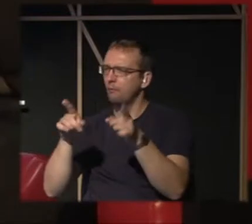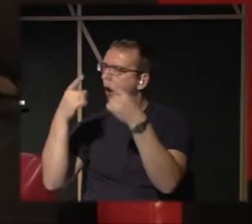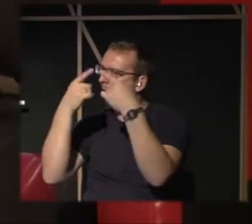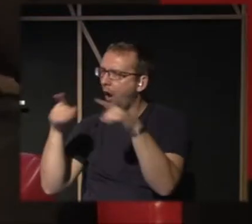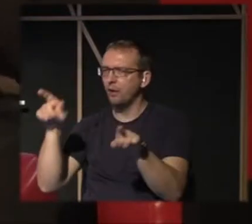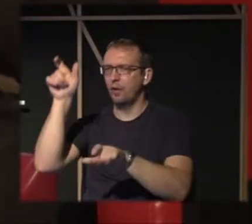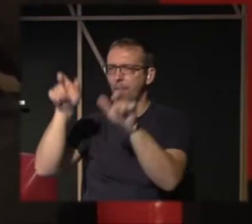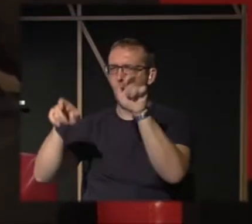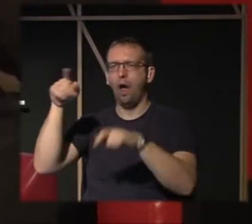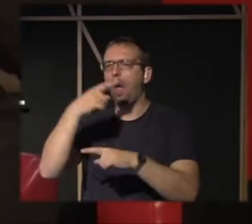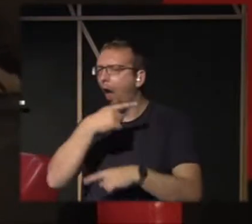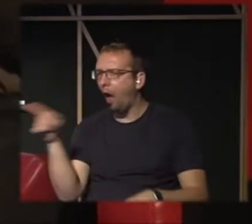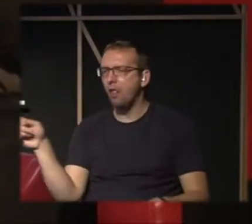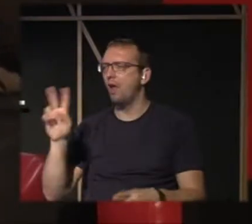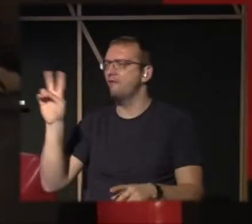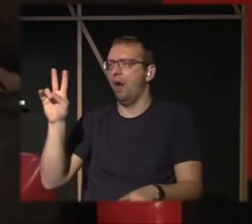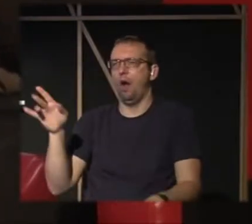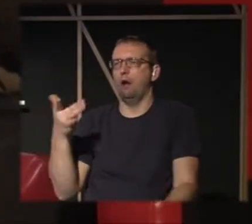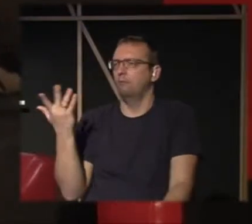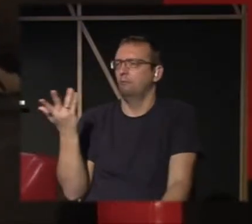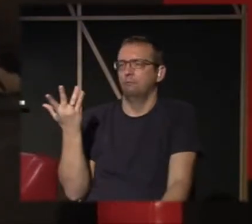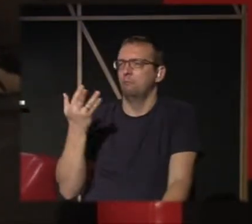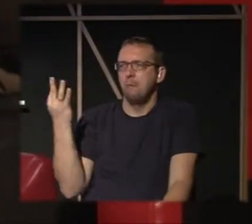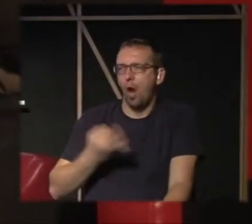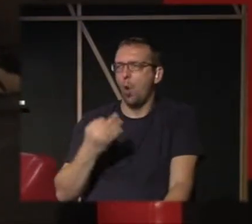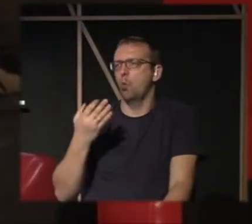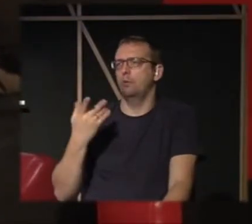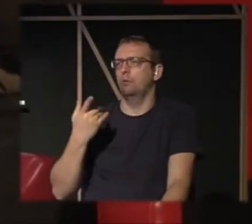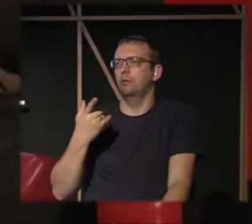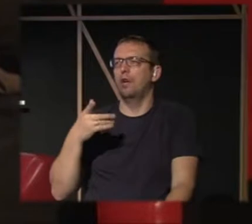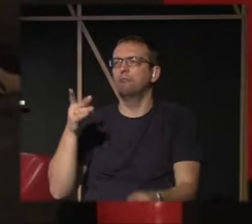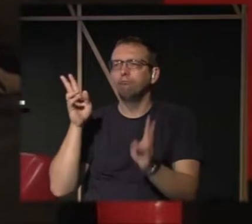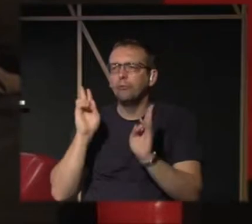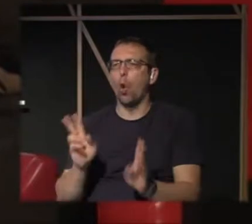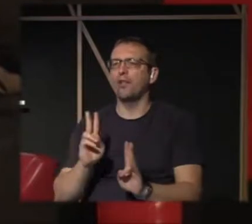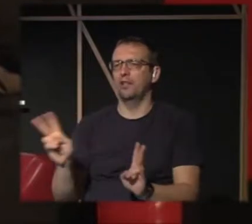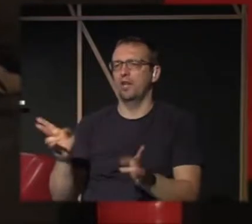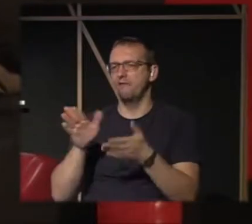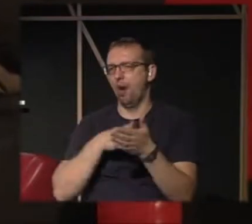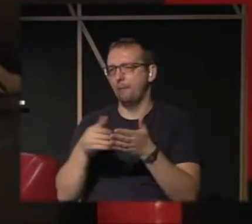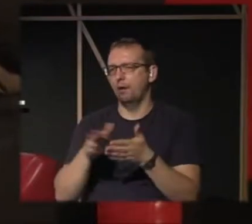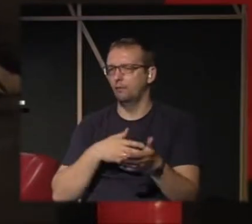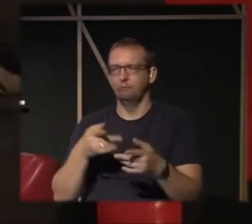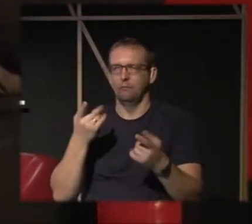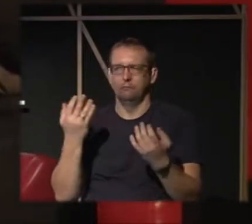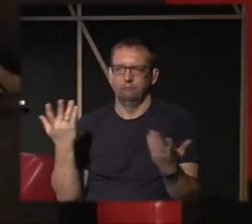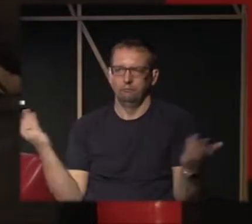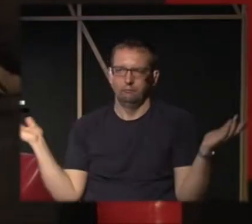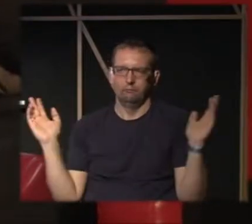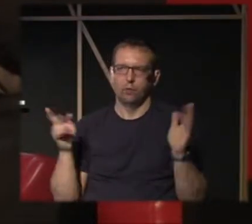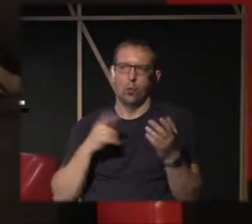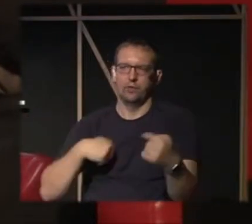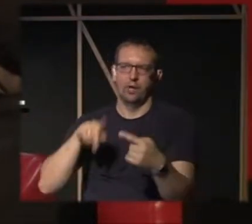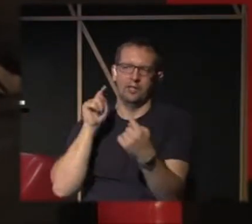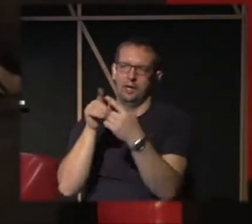Thank you very much, Catherine. And I think, yeah, like I said, you've done a lot in the past 3 years, but I'm sure there's going to be a